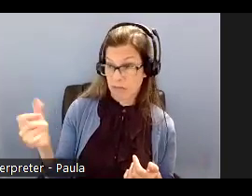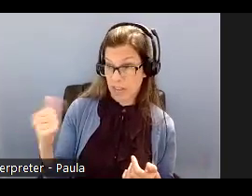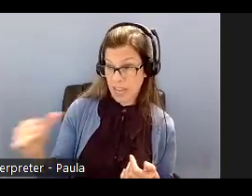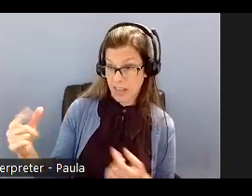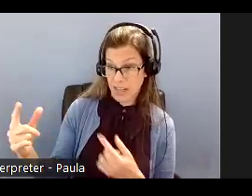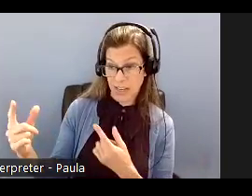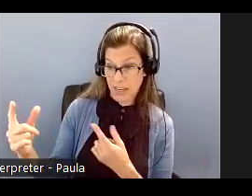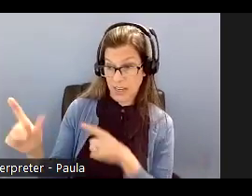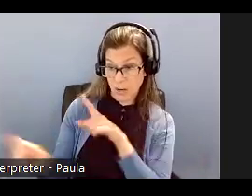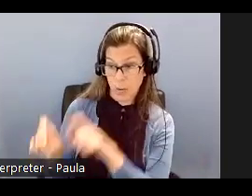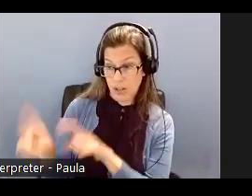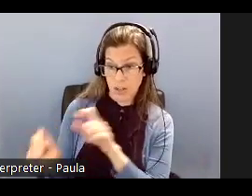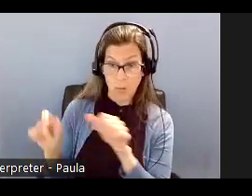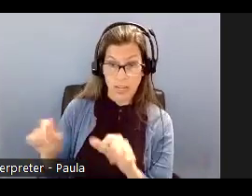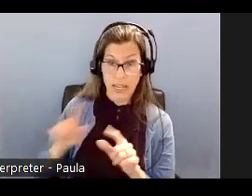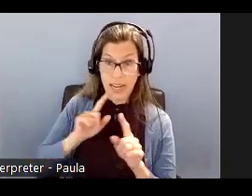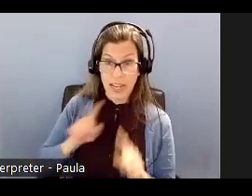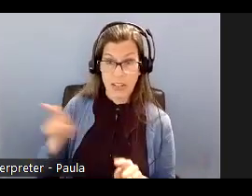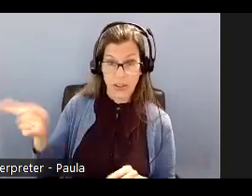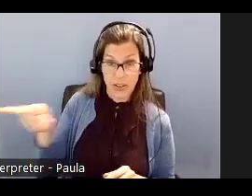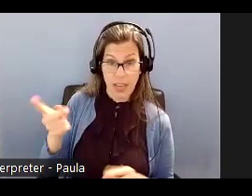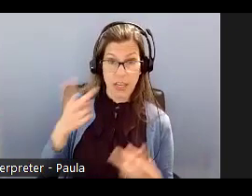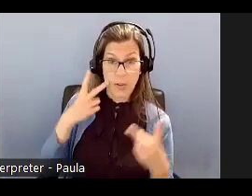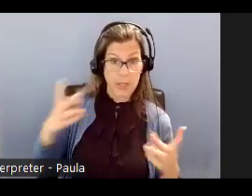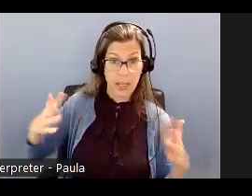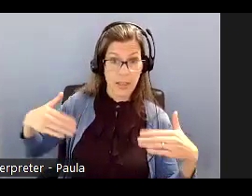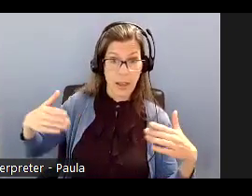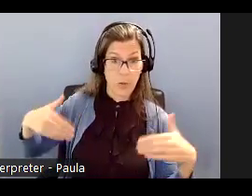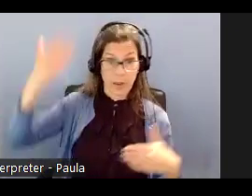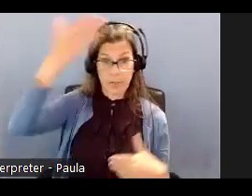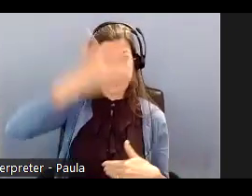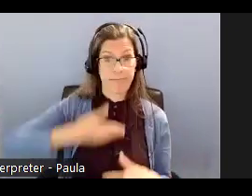we can answer live that you're seeing here that we haven't yet.